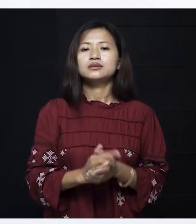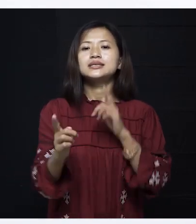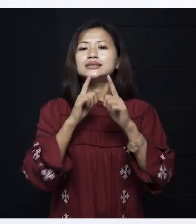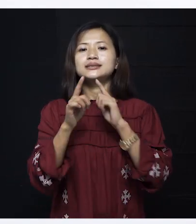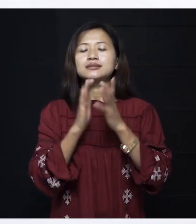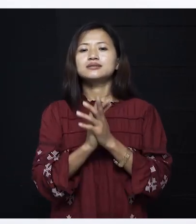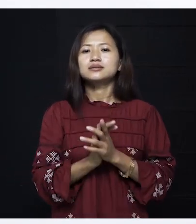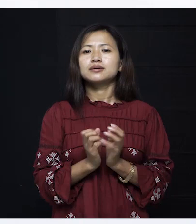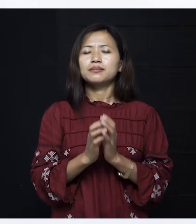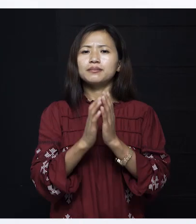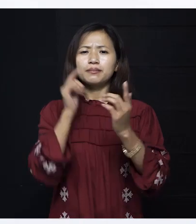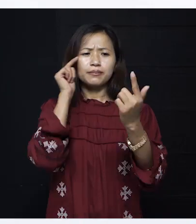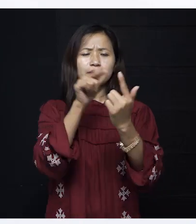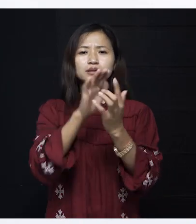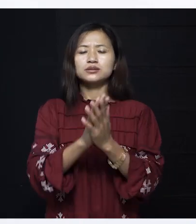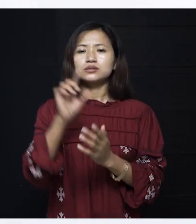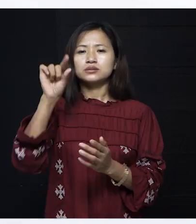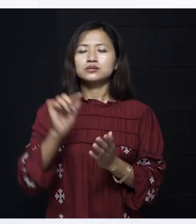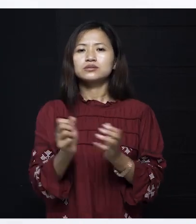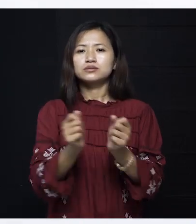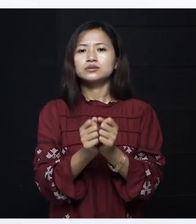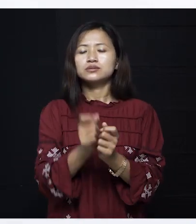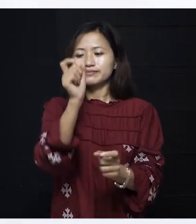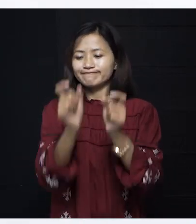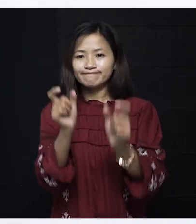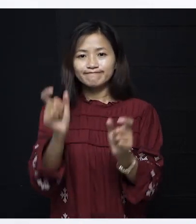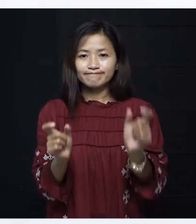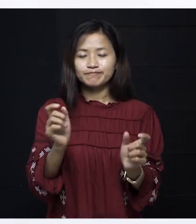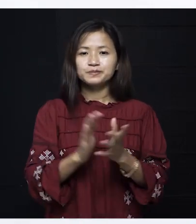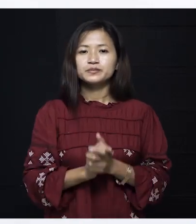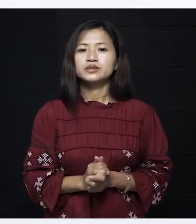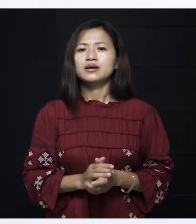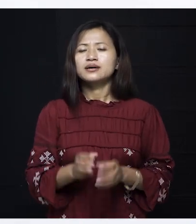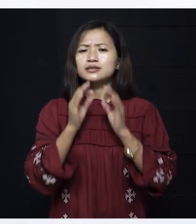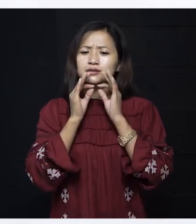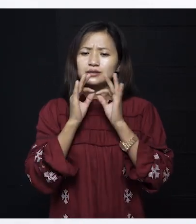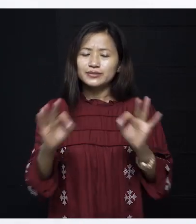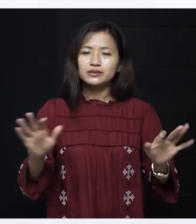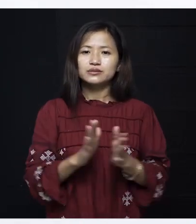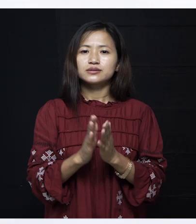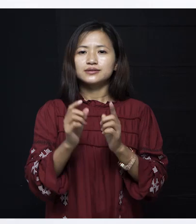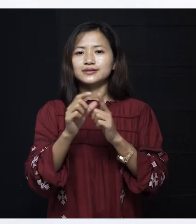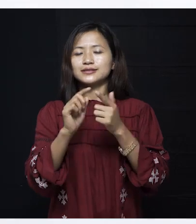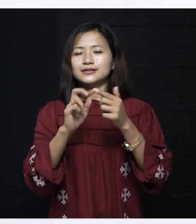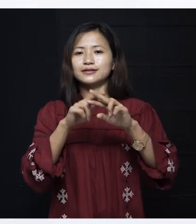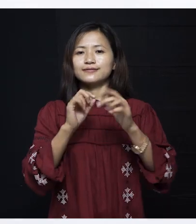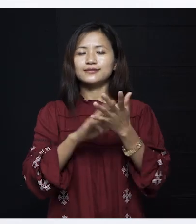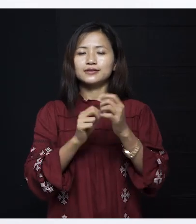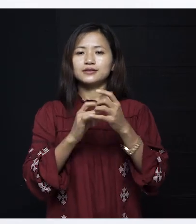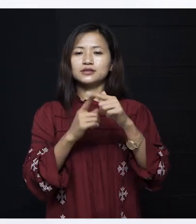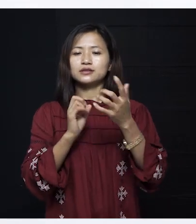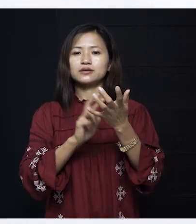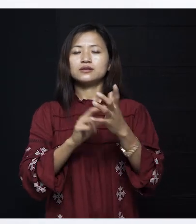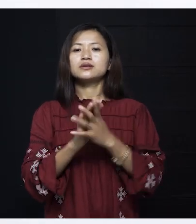have discussed mainly to do with population. That is, we have discussed about the, especially to do with the definition, because those are the